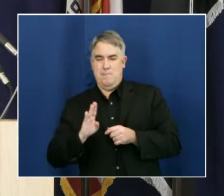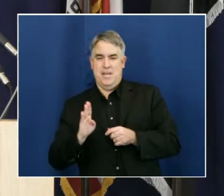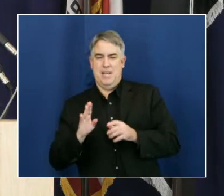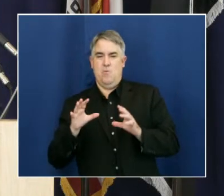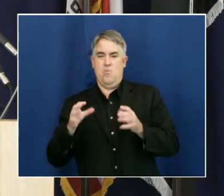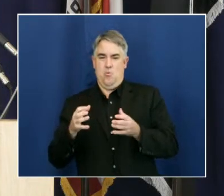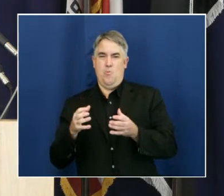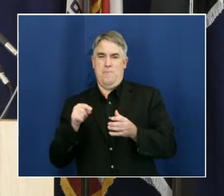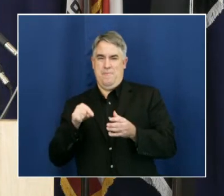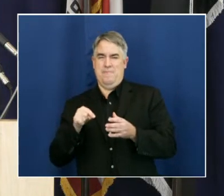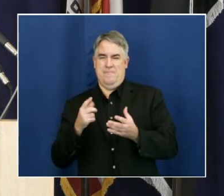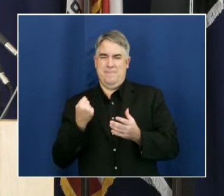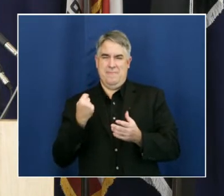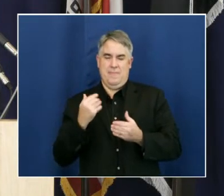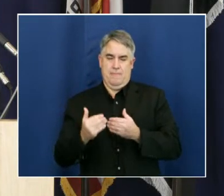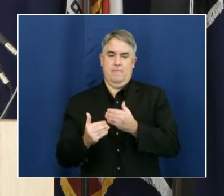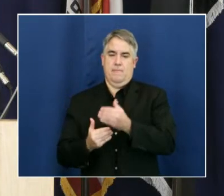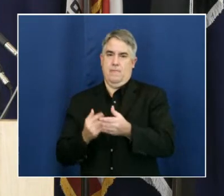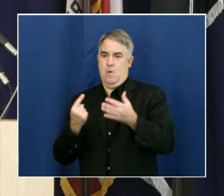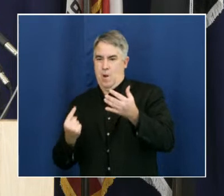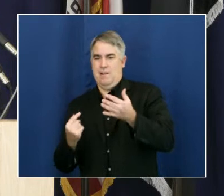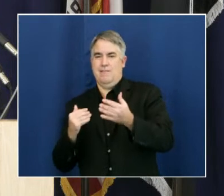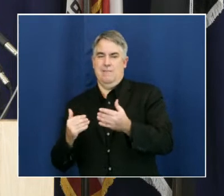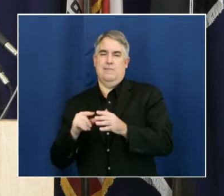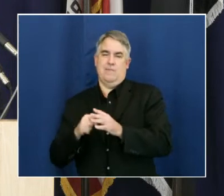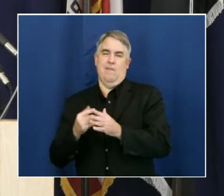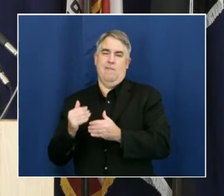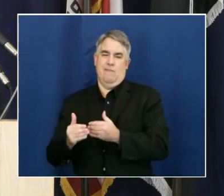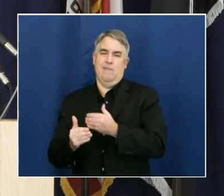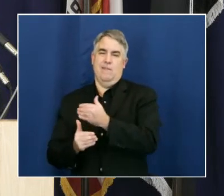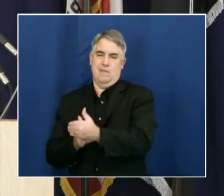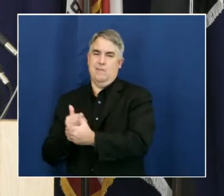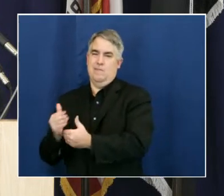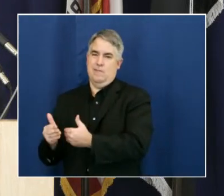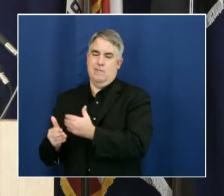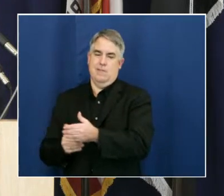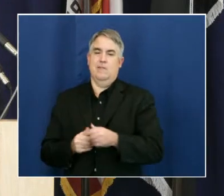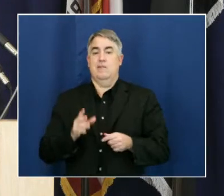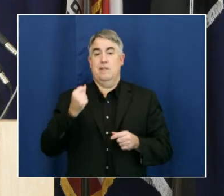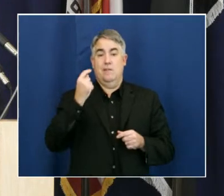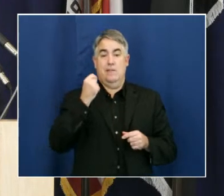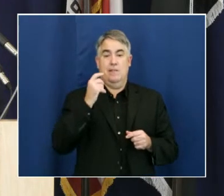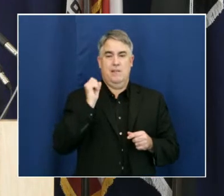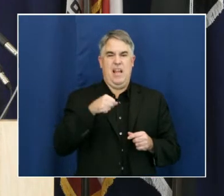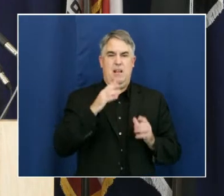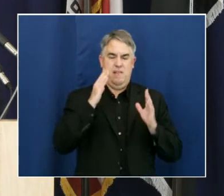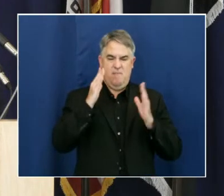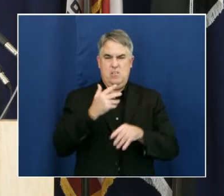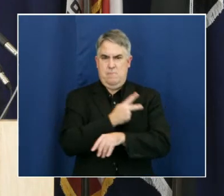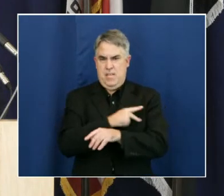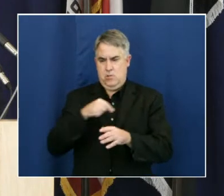healthcare systems vaccinating their patients or member base.